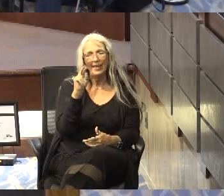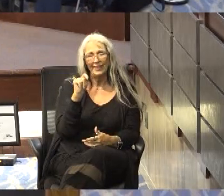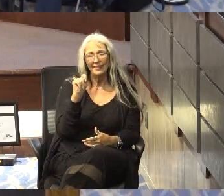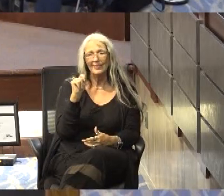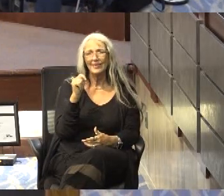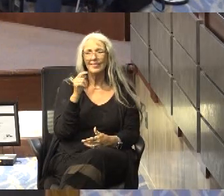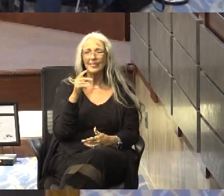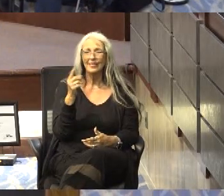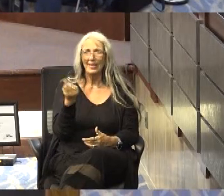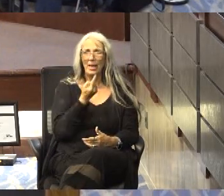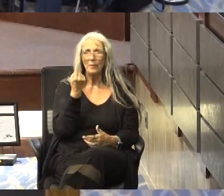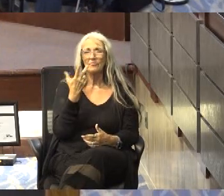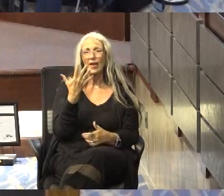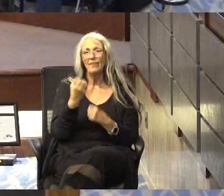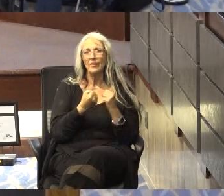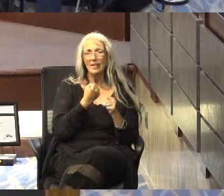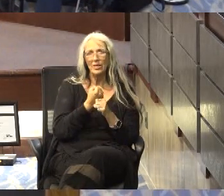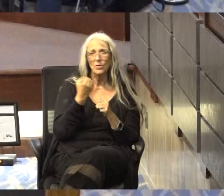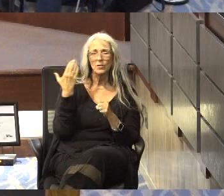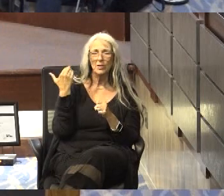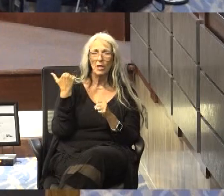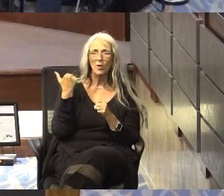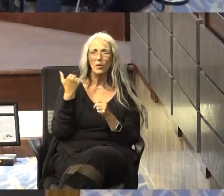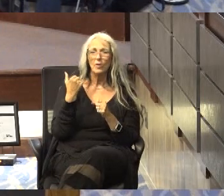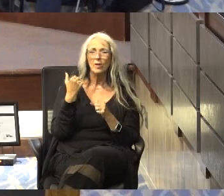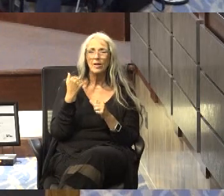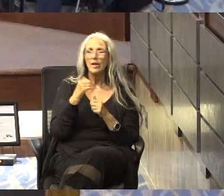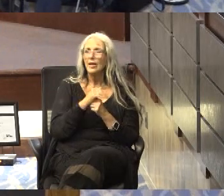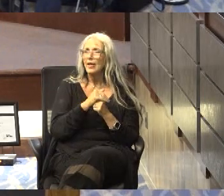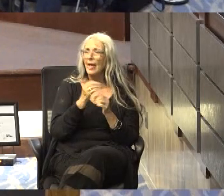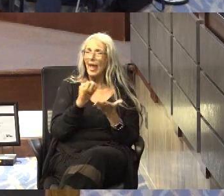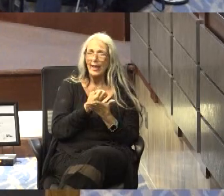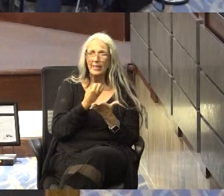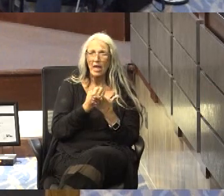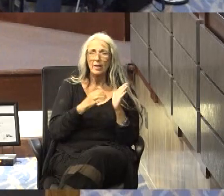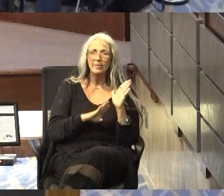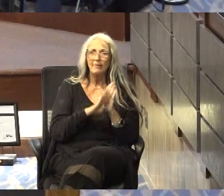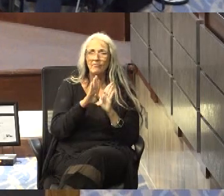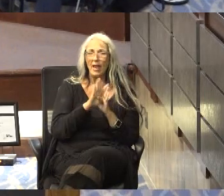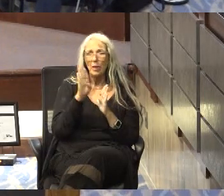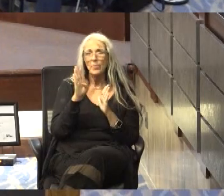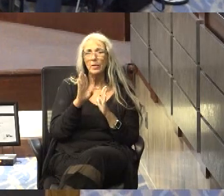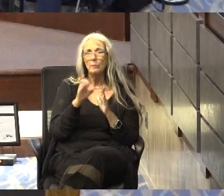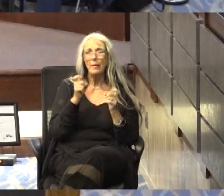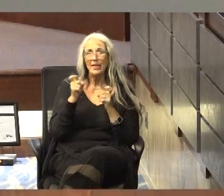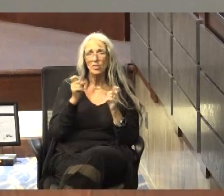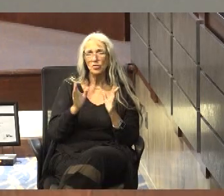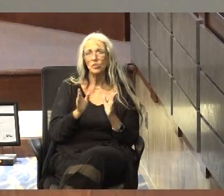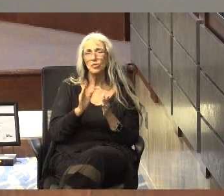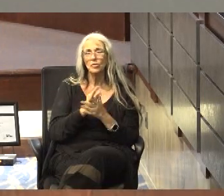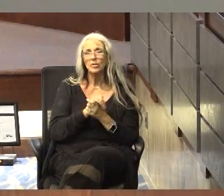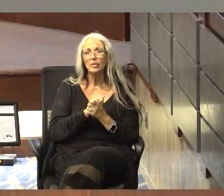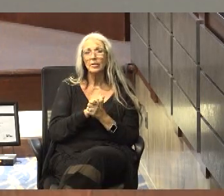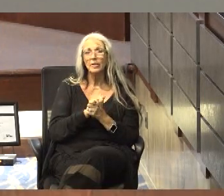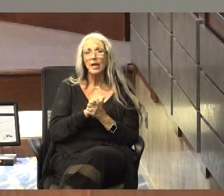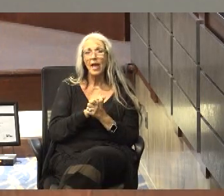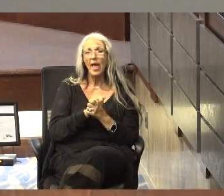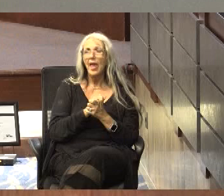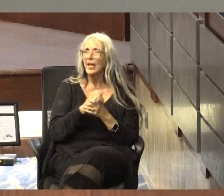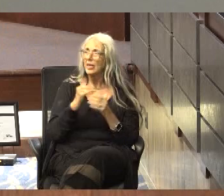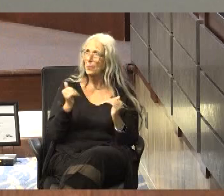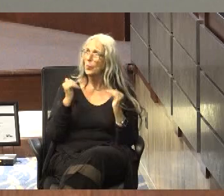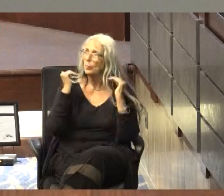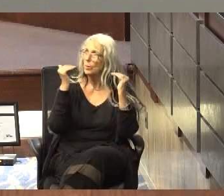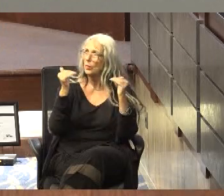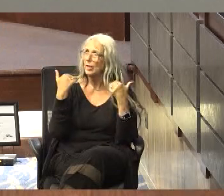to us 5 years ago as our Economic Development manager at the time, and has since promoted. He's got